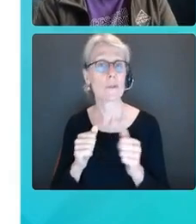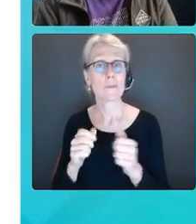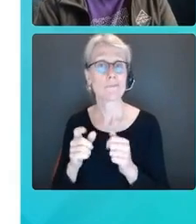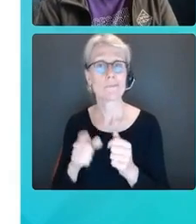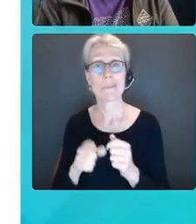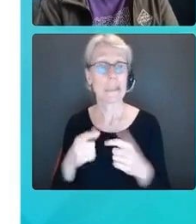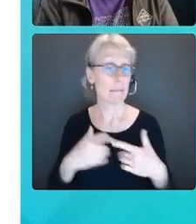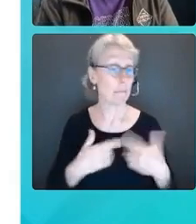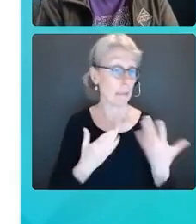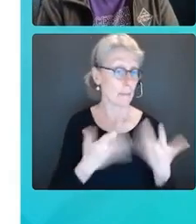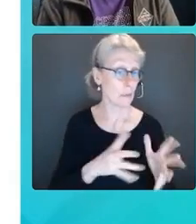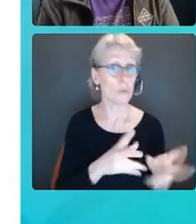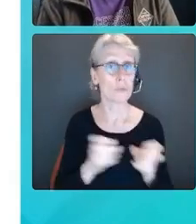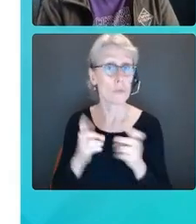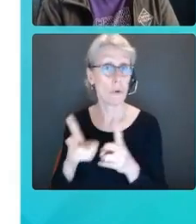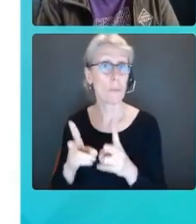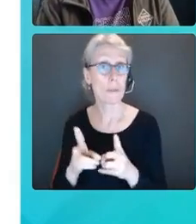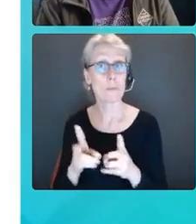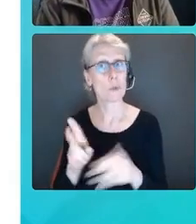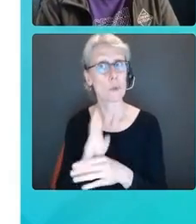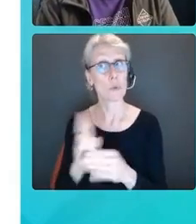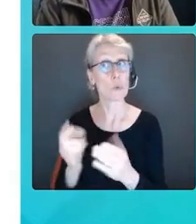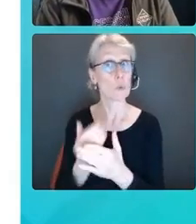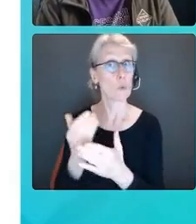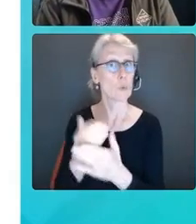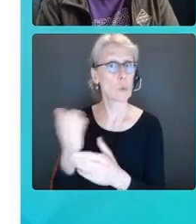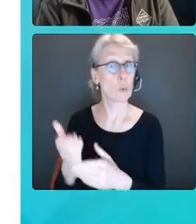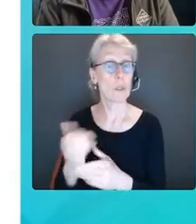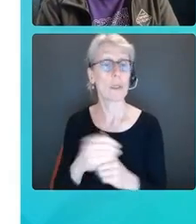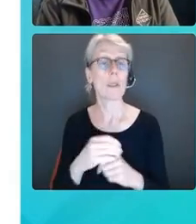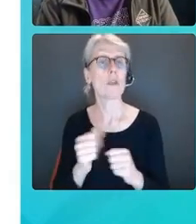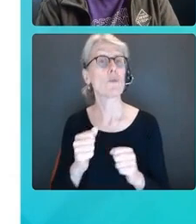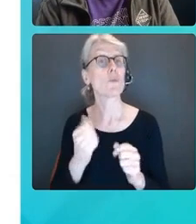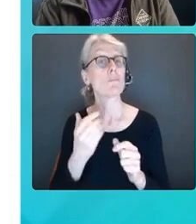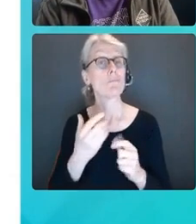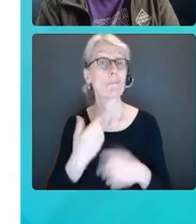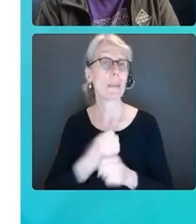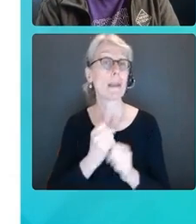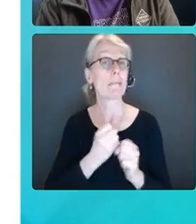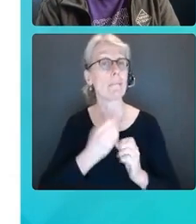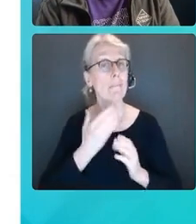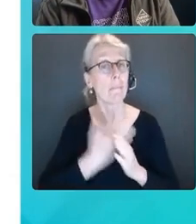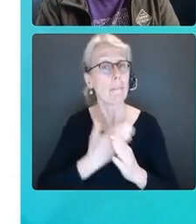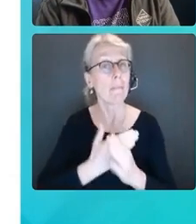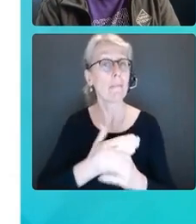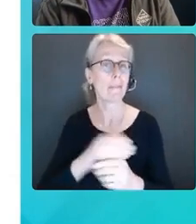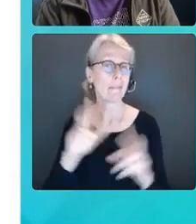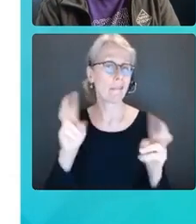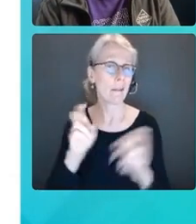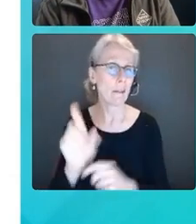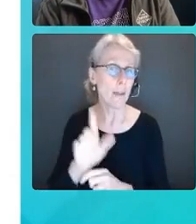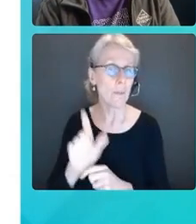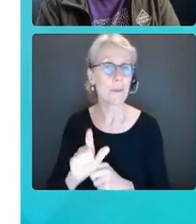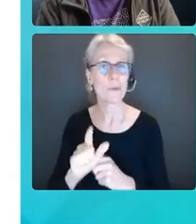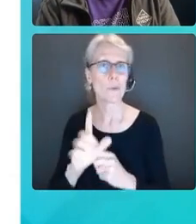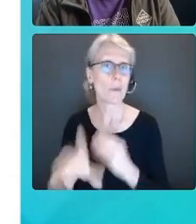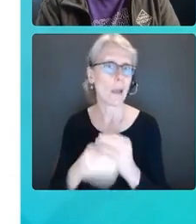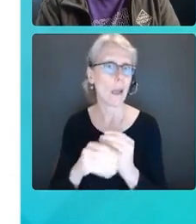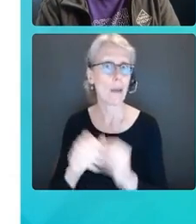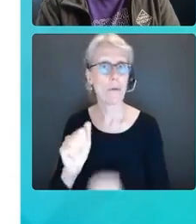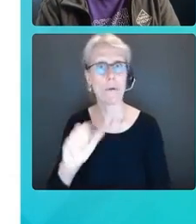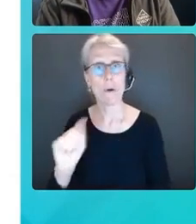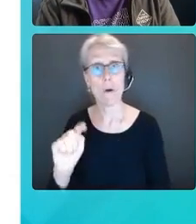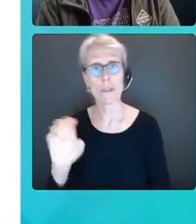events. So there is opportunity once in the component library and Cvent to go through and add things such as like alt text at the